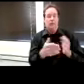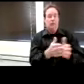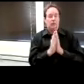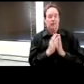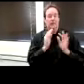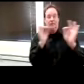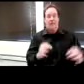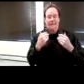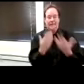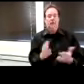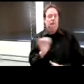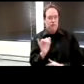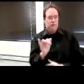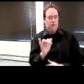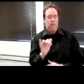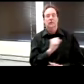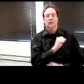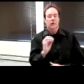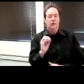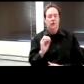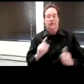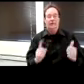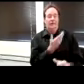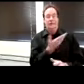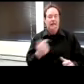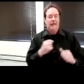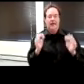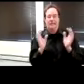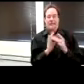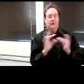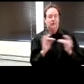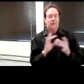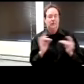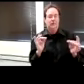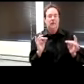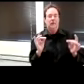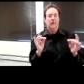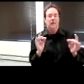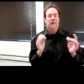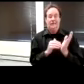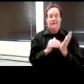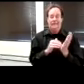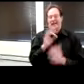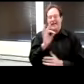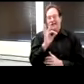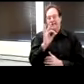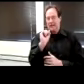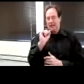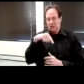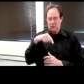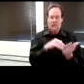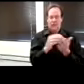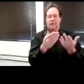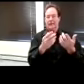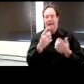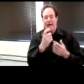here as well. So, the first thing I mentioned, I think, was the frequently asked questions. So, if you have questions